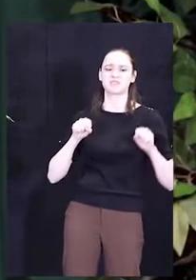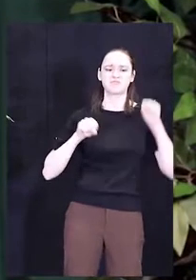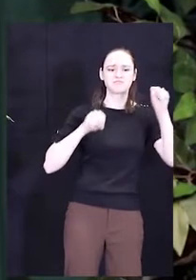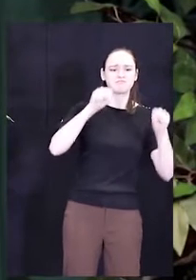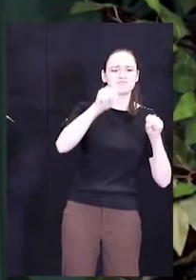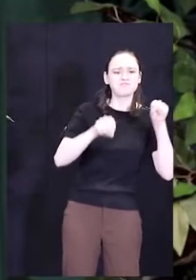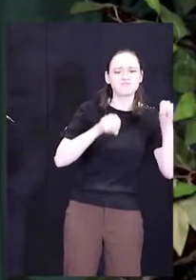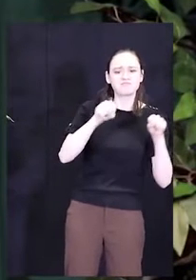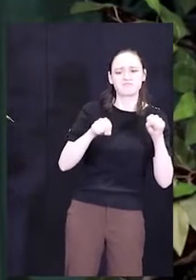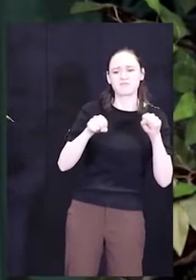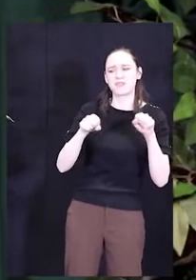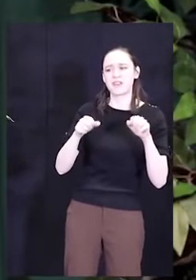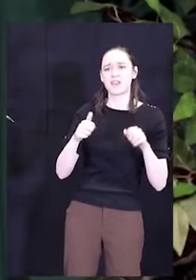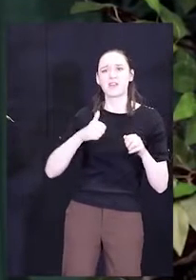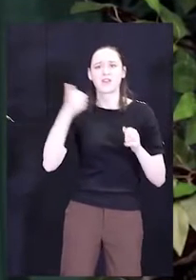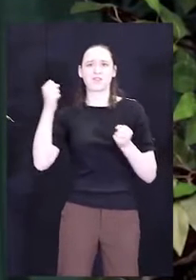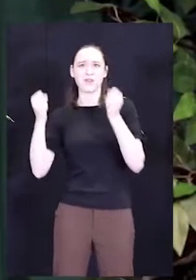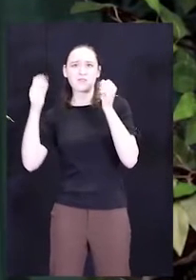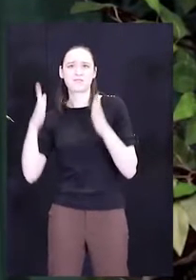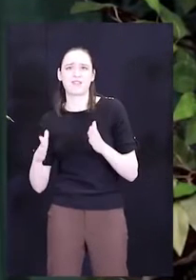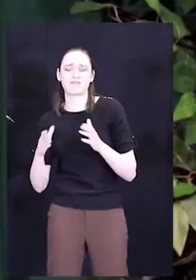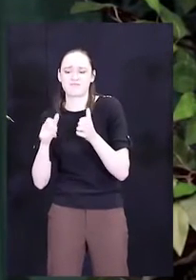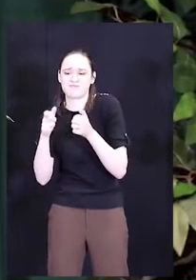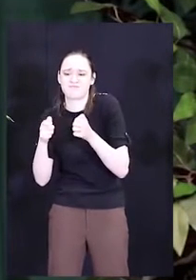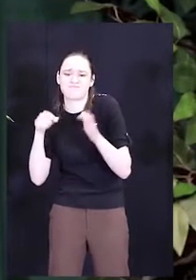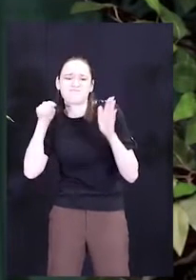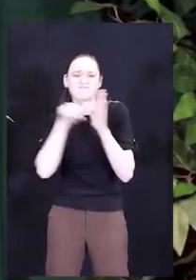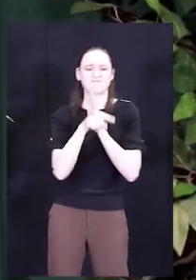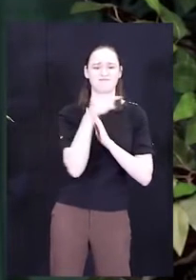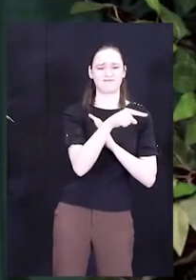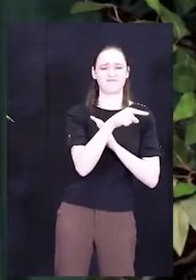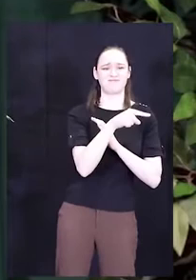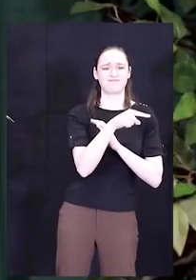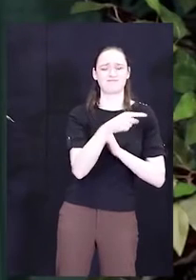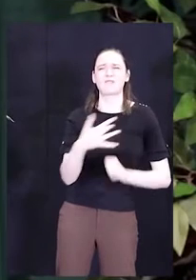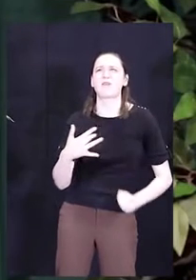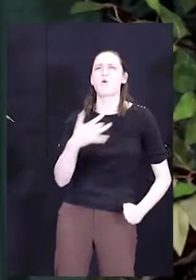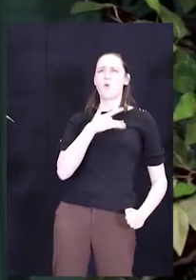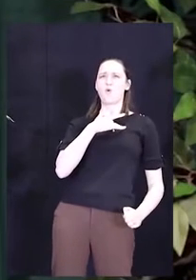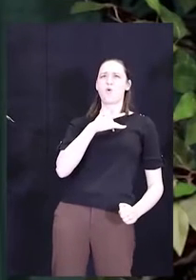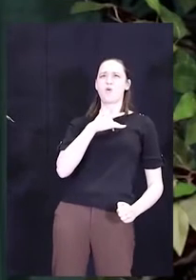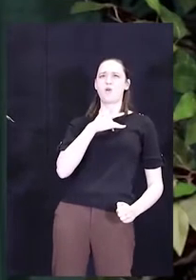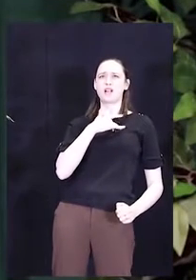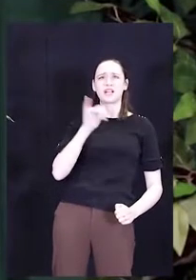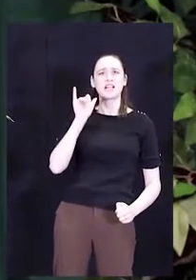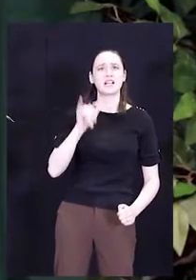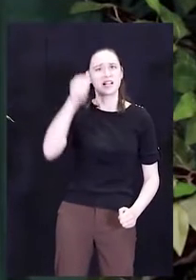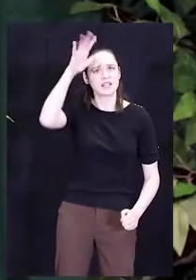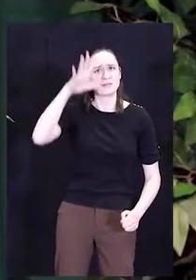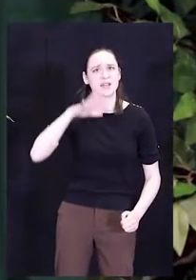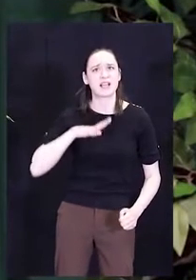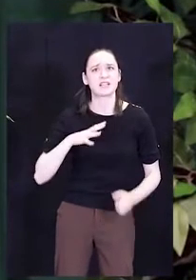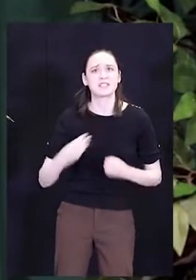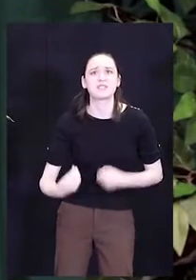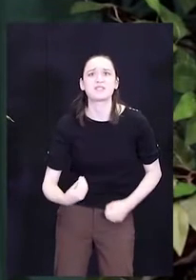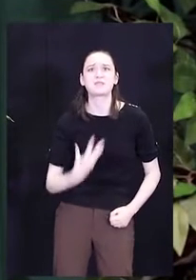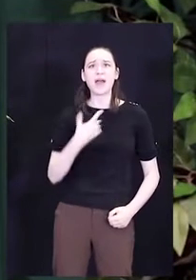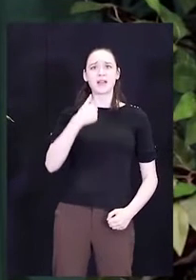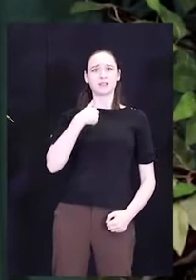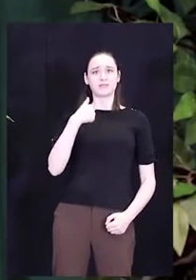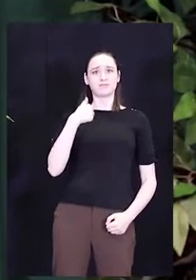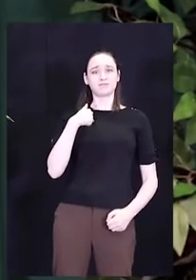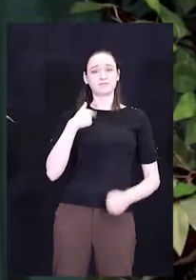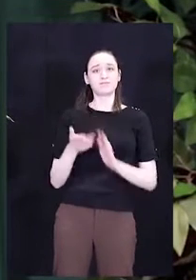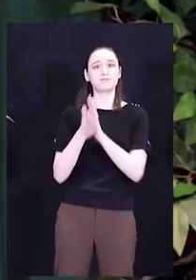driver who was texting. This incident profoundly affected me. This man who inspired me to become not only the